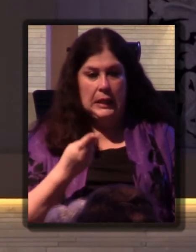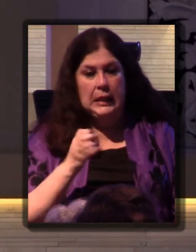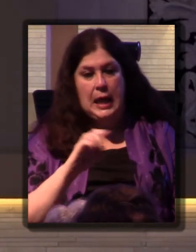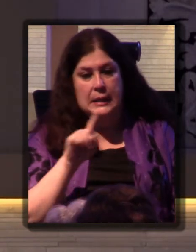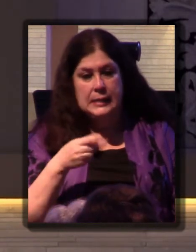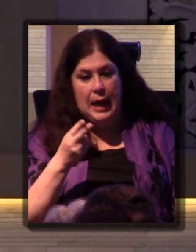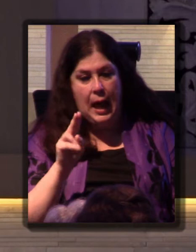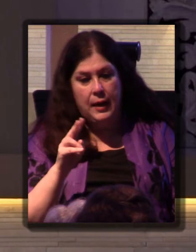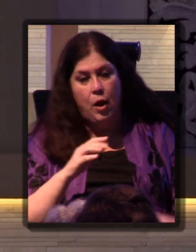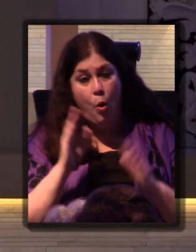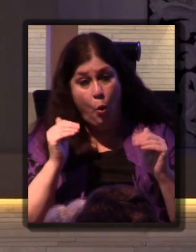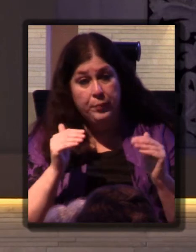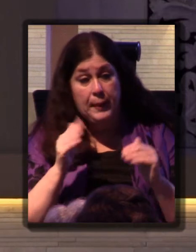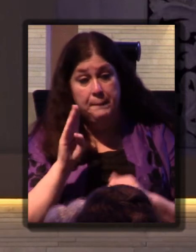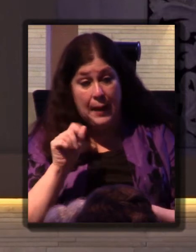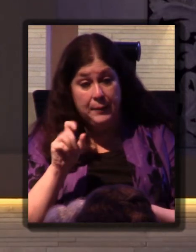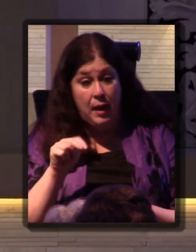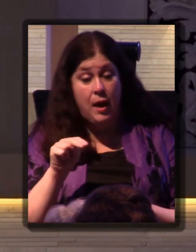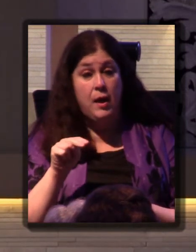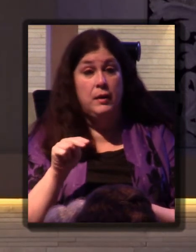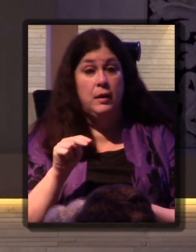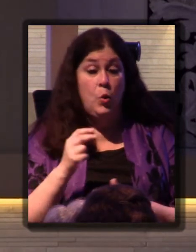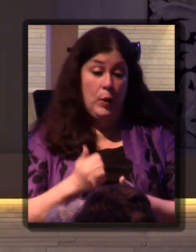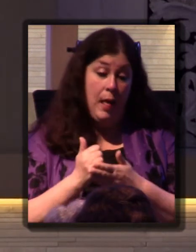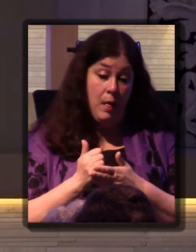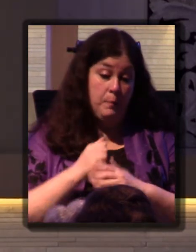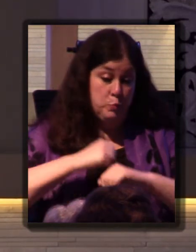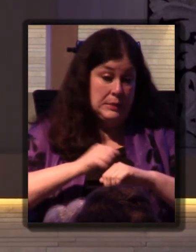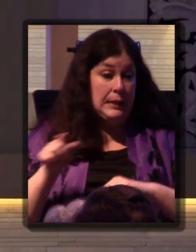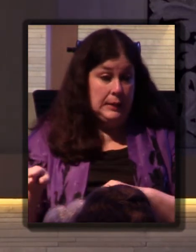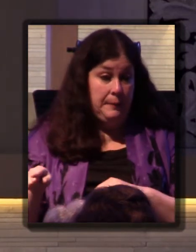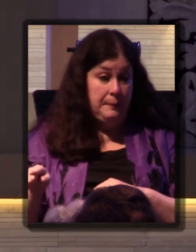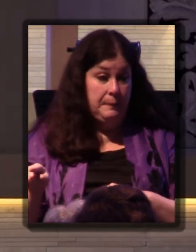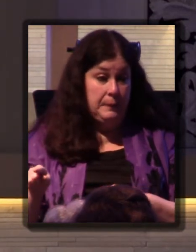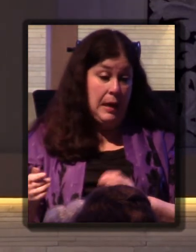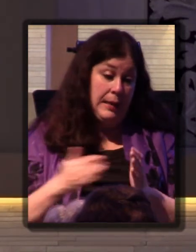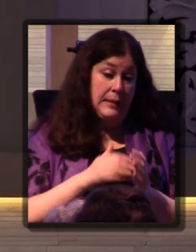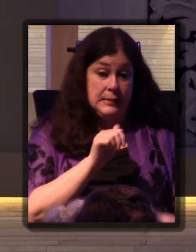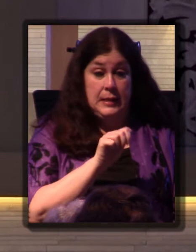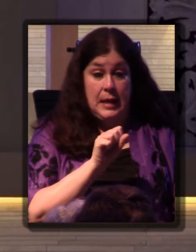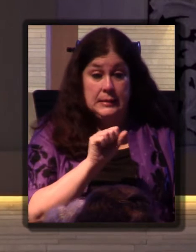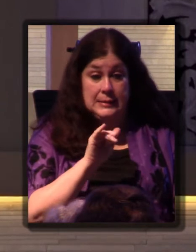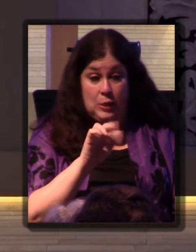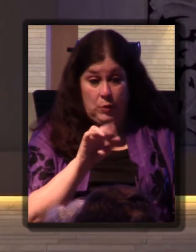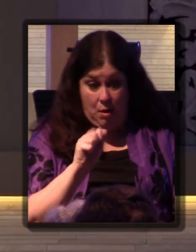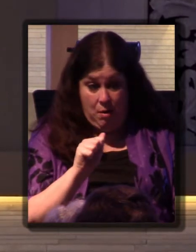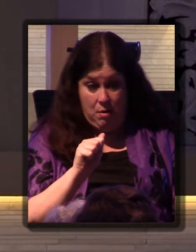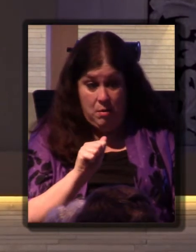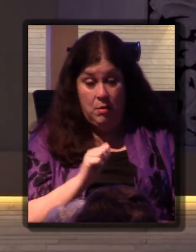King Hezekiah hoped that Babylon would help protect him against